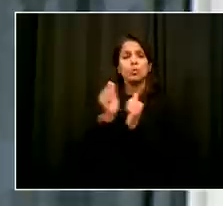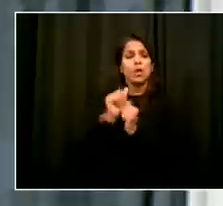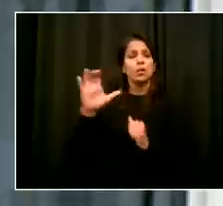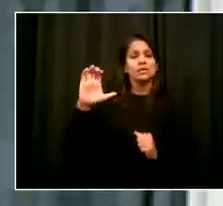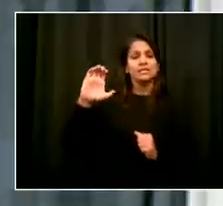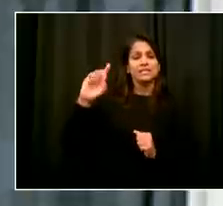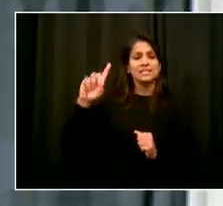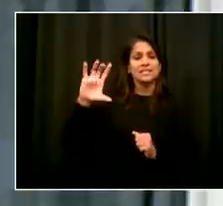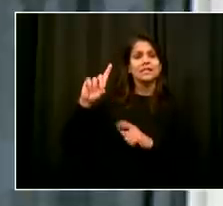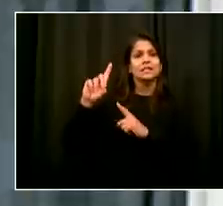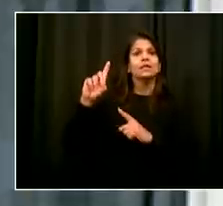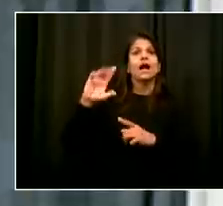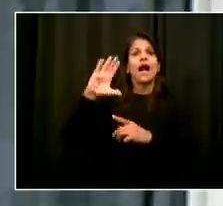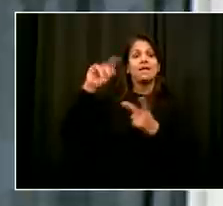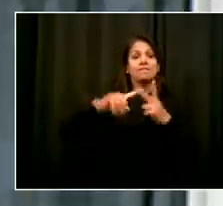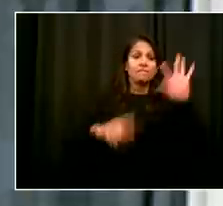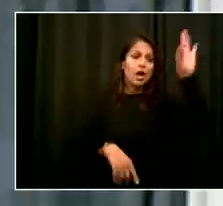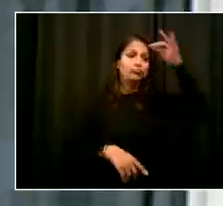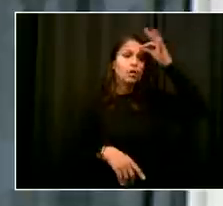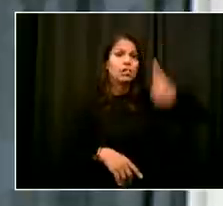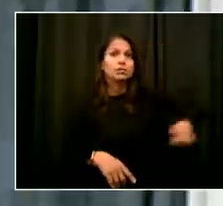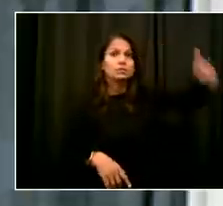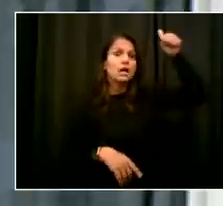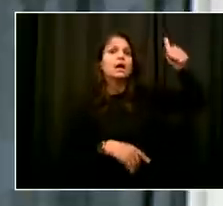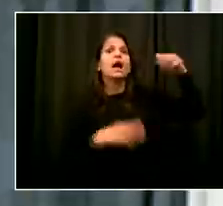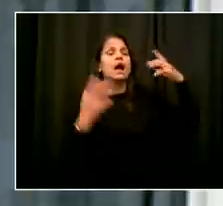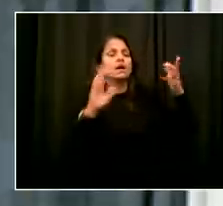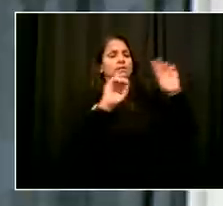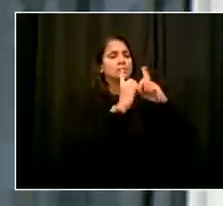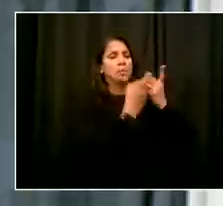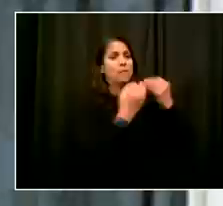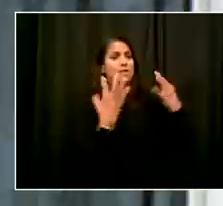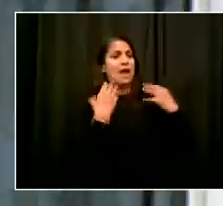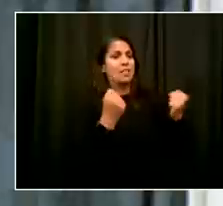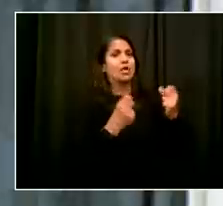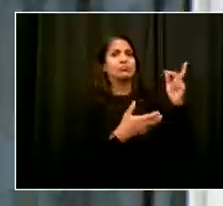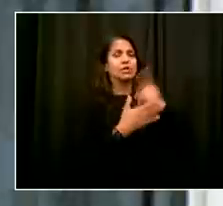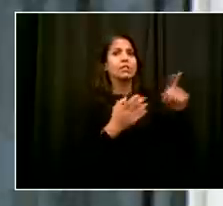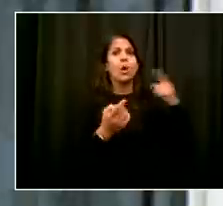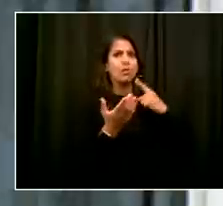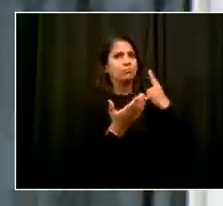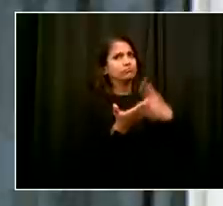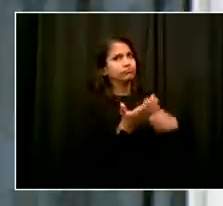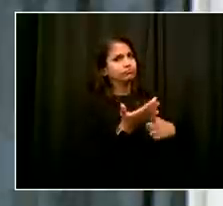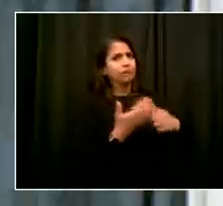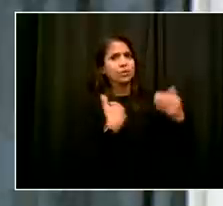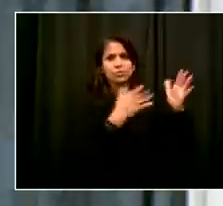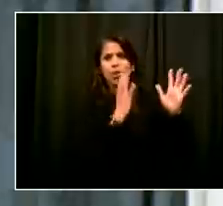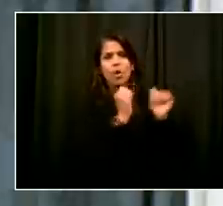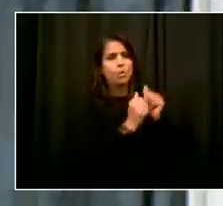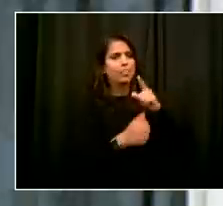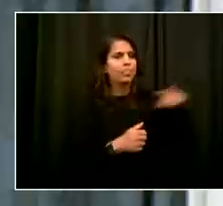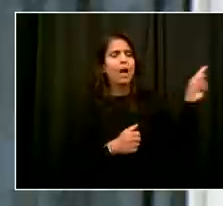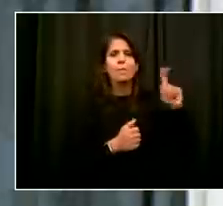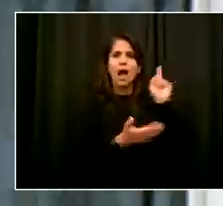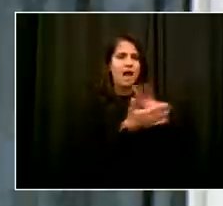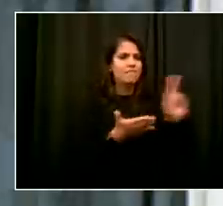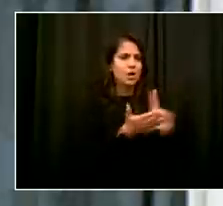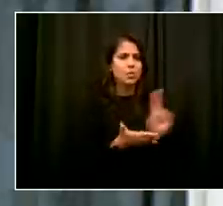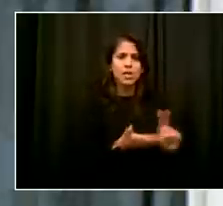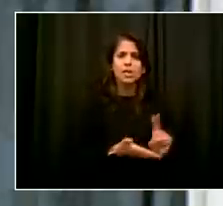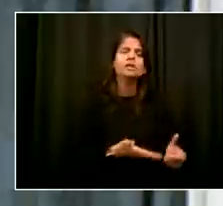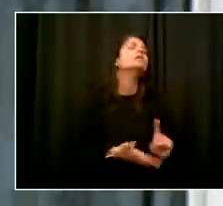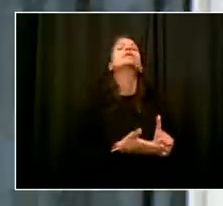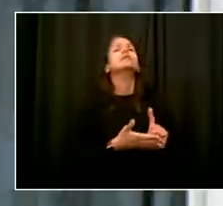very productive. They occur very frequently, certainly on a weekly basis, sometimes even on a daily basis.